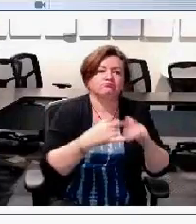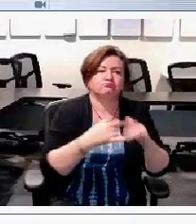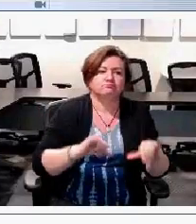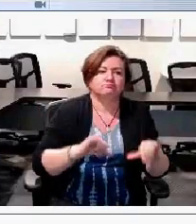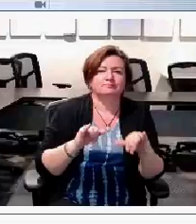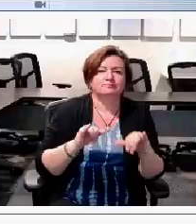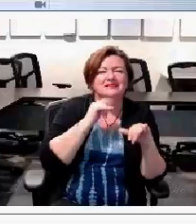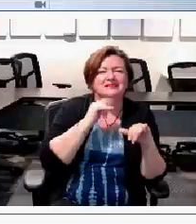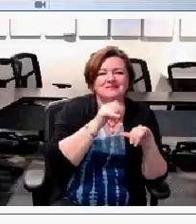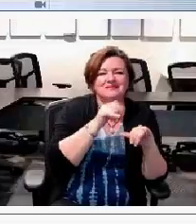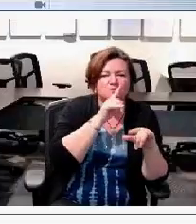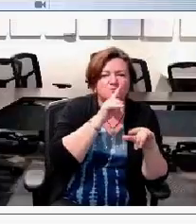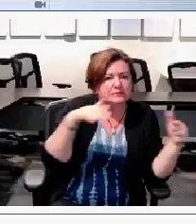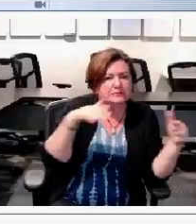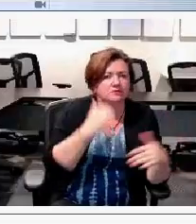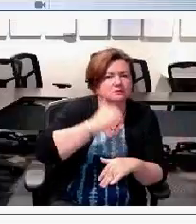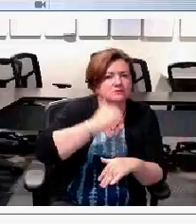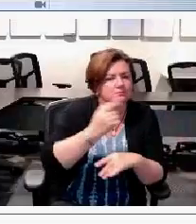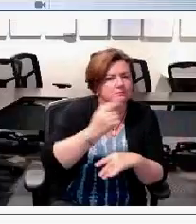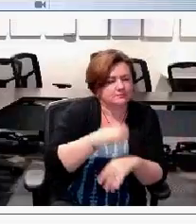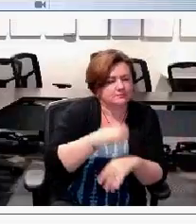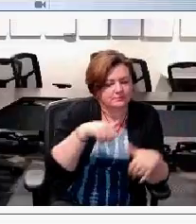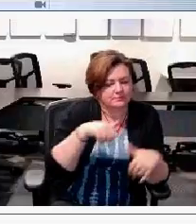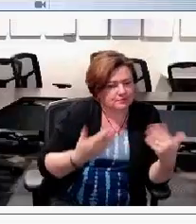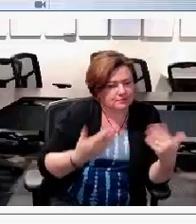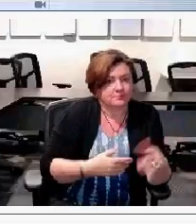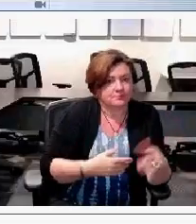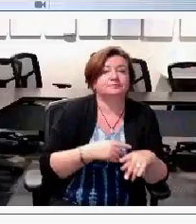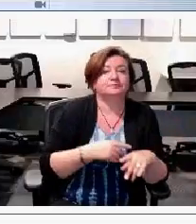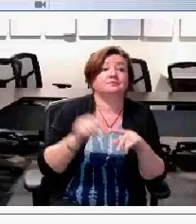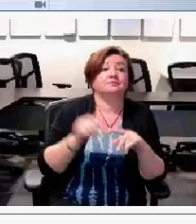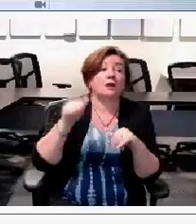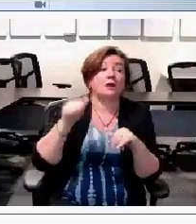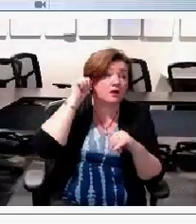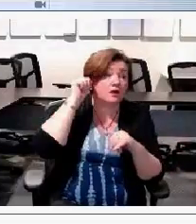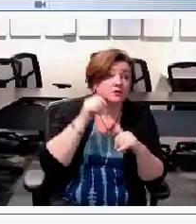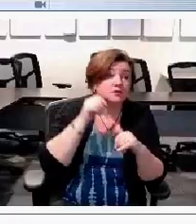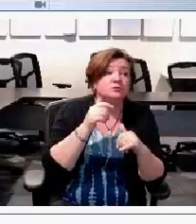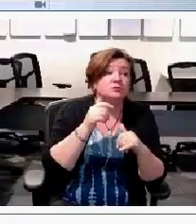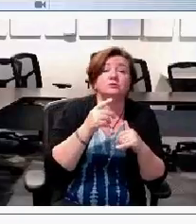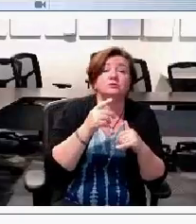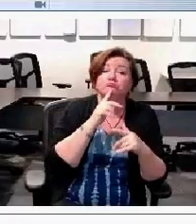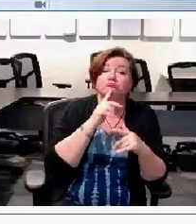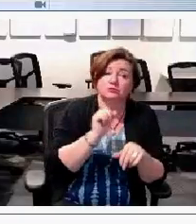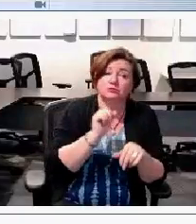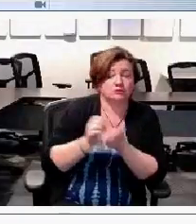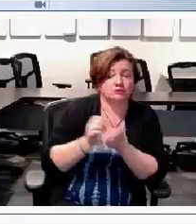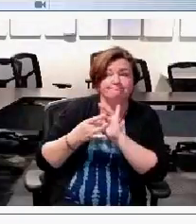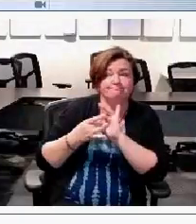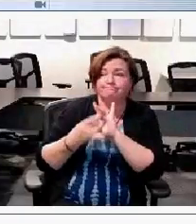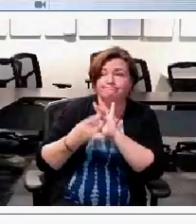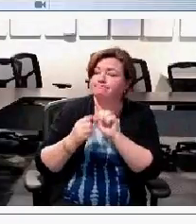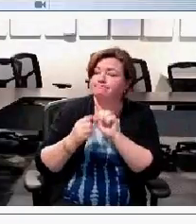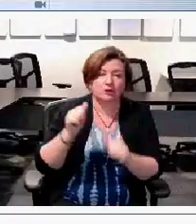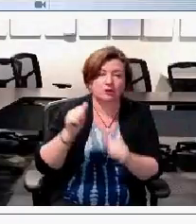employee, but she's not actually on a daily basis. Audiologists are a huge part of our program. We work really closely with